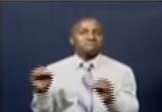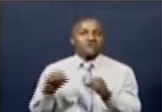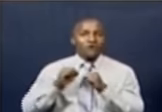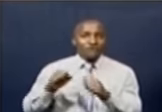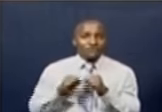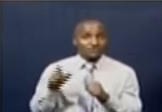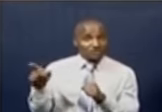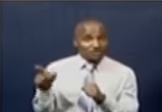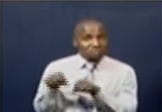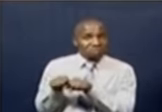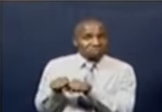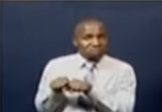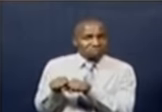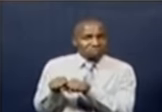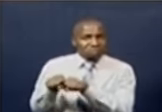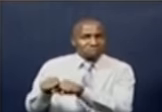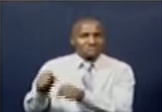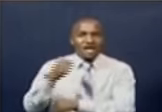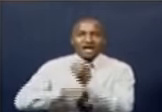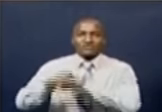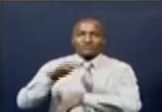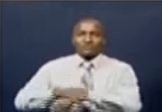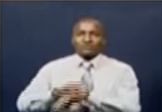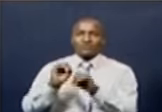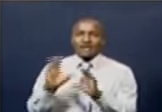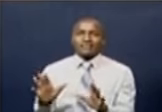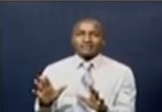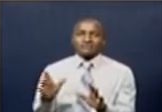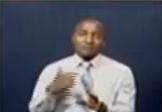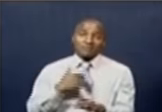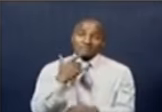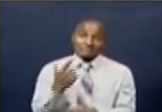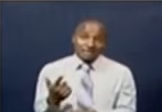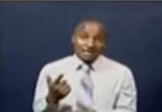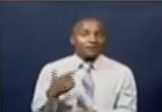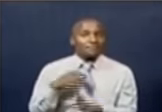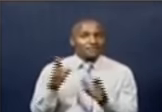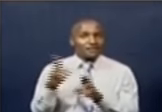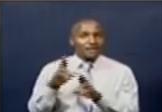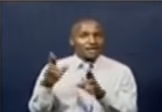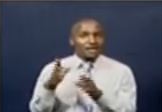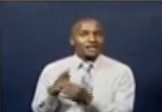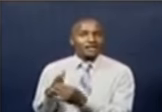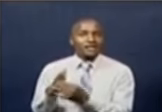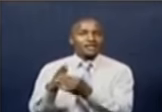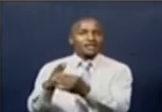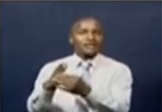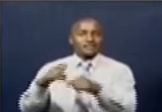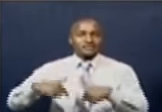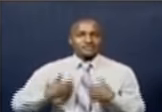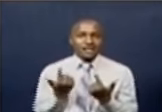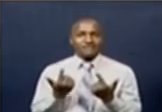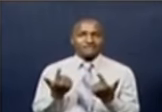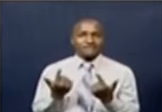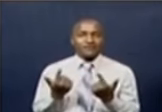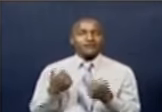never do something good for this country. So I'm saying I will pioneer and I will take the mantle and make sure that